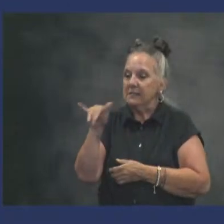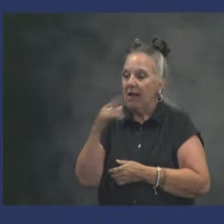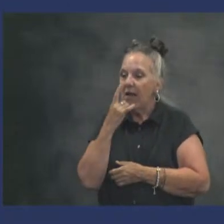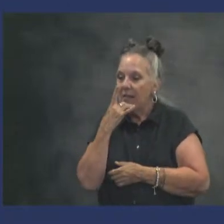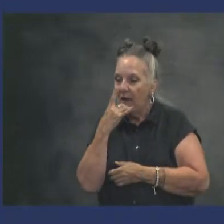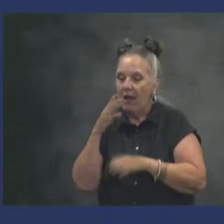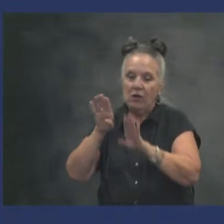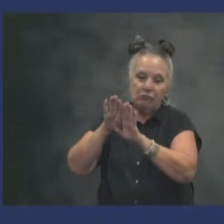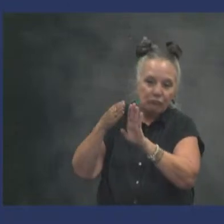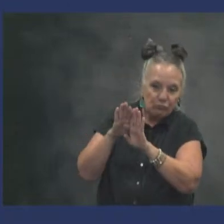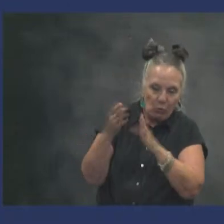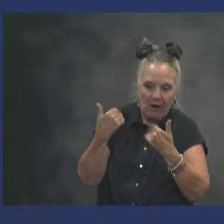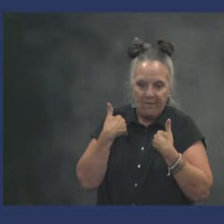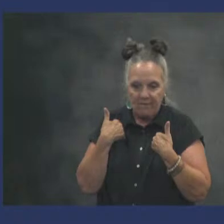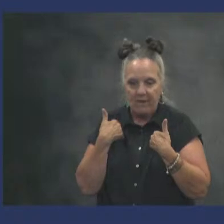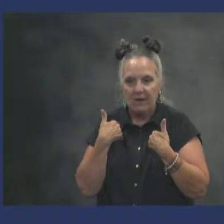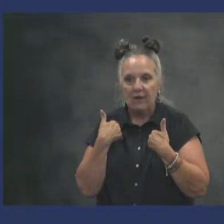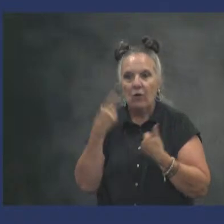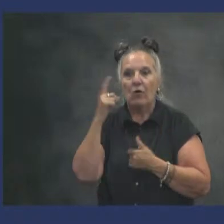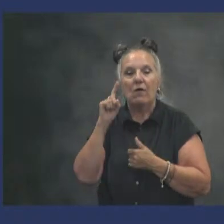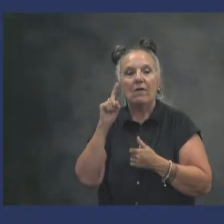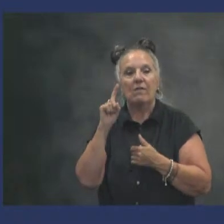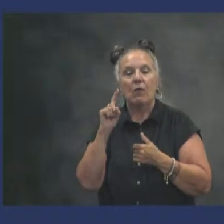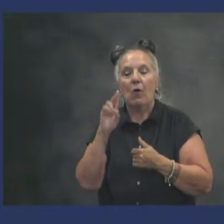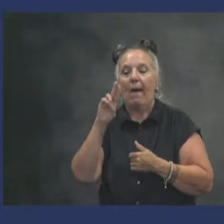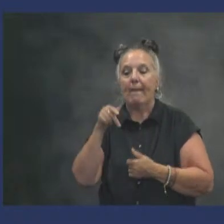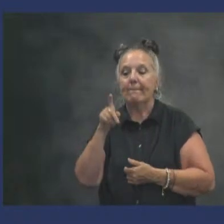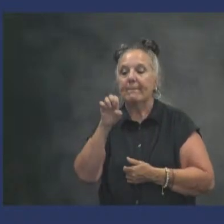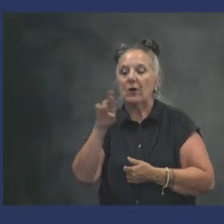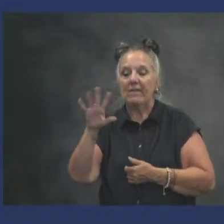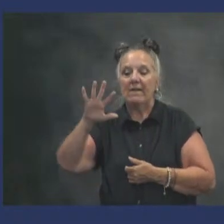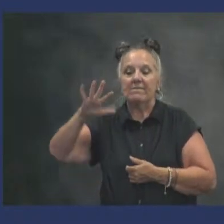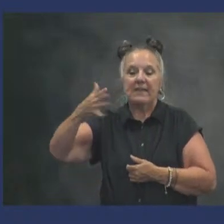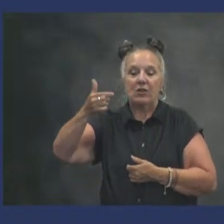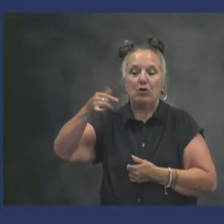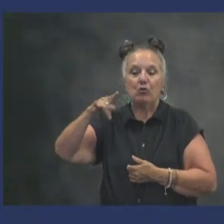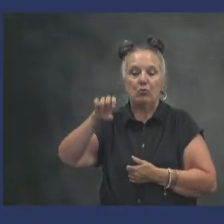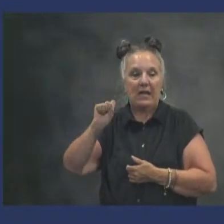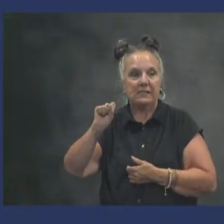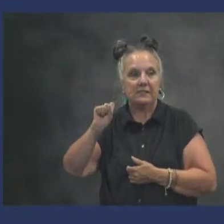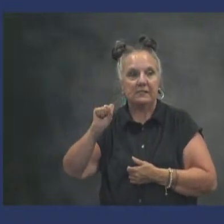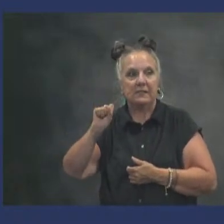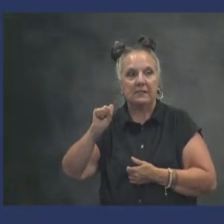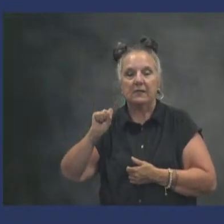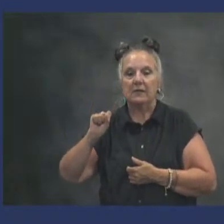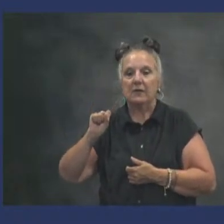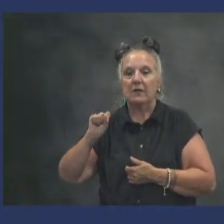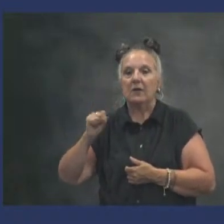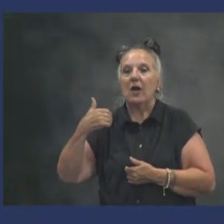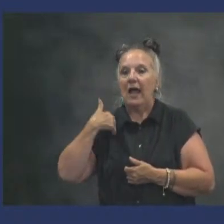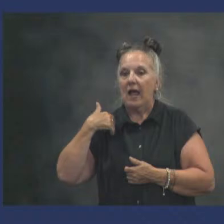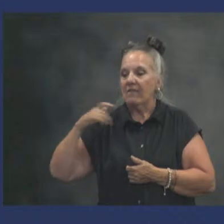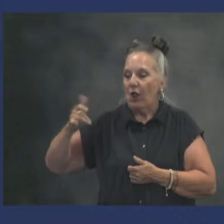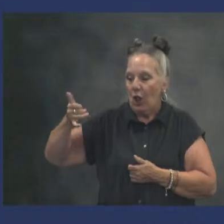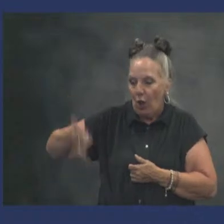door. For the intermediate classrooms, third, fourth, and fifth grades, all of those will have